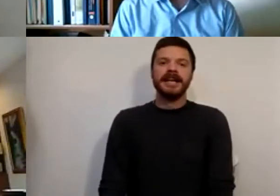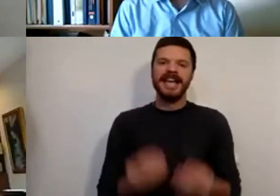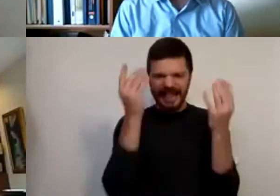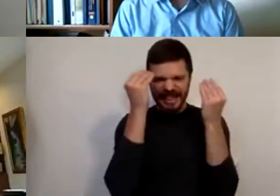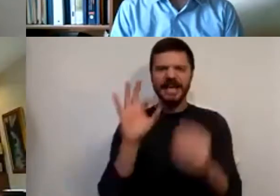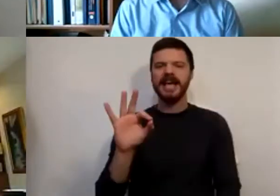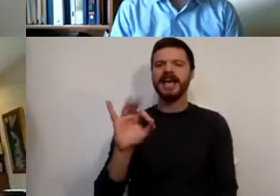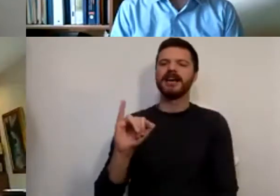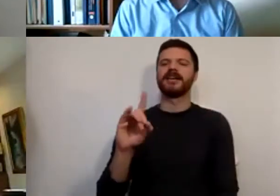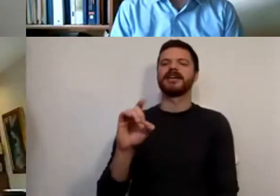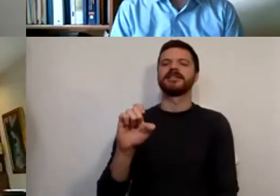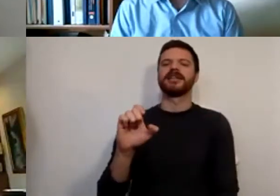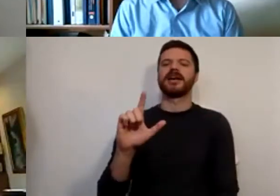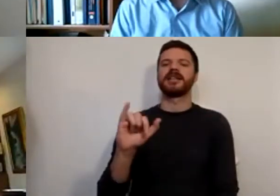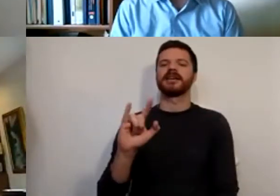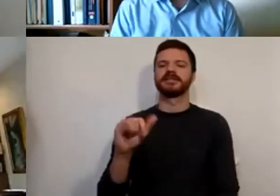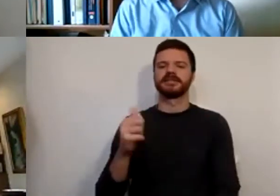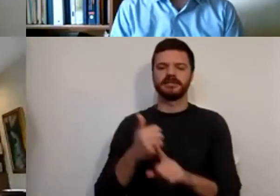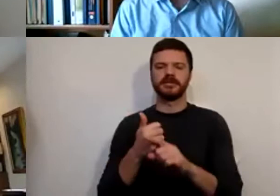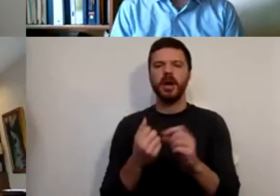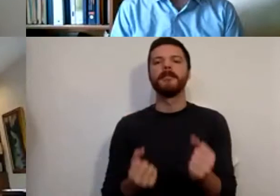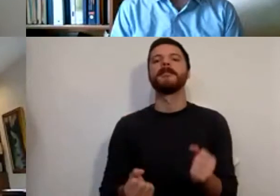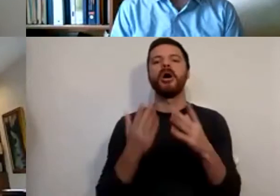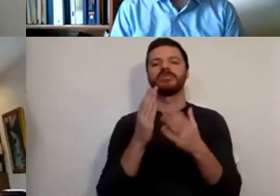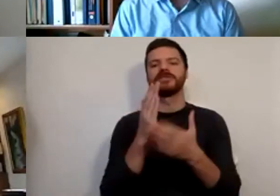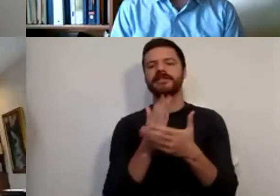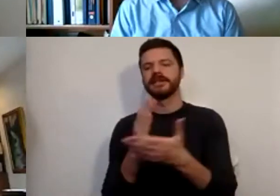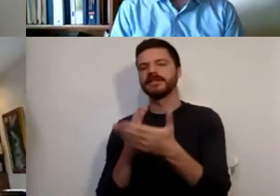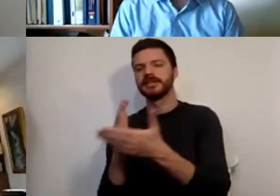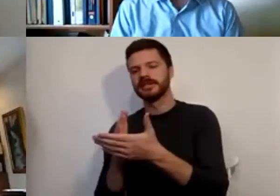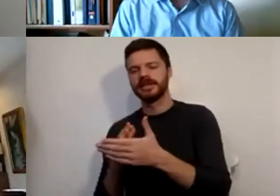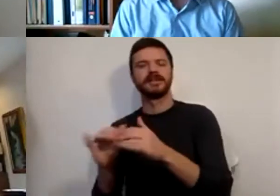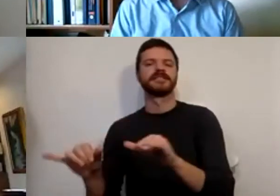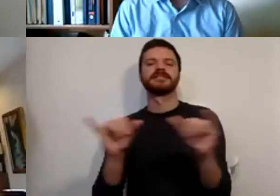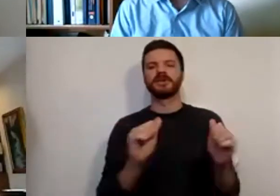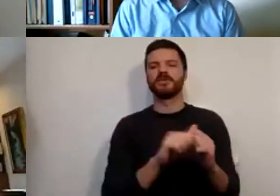as multifaceted as we do in sort of the treatment intervention literature is probably a good approach.